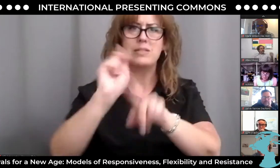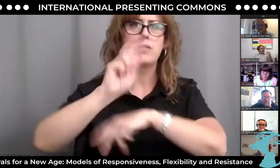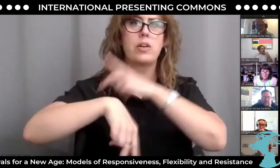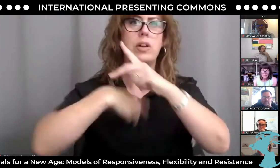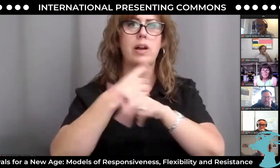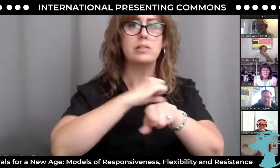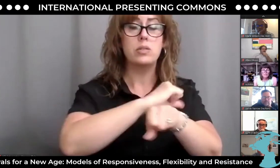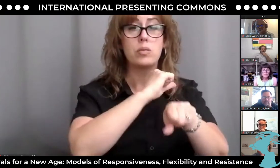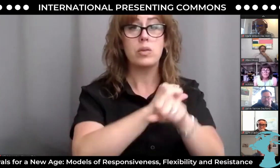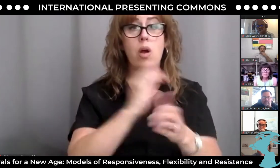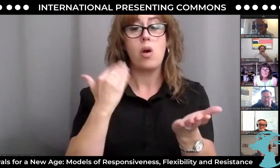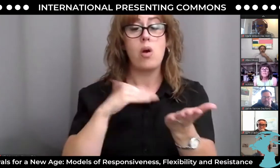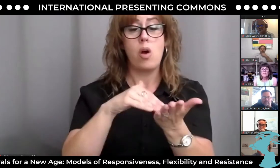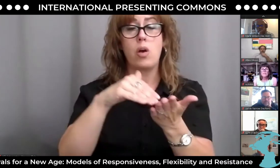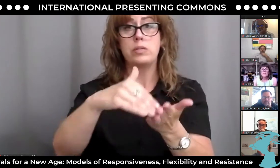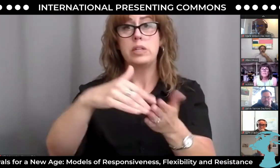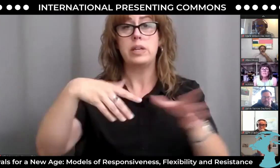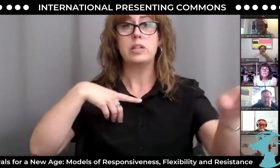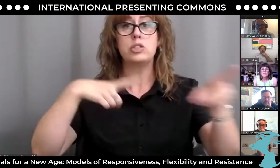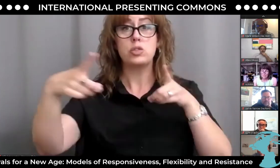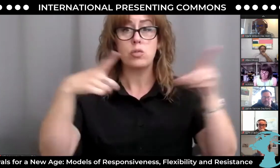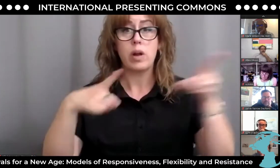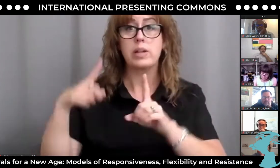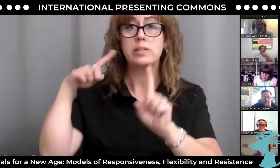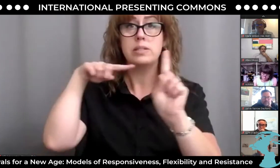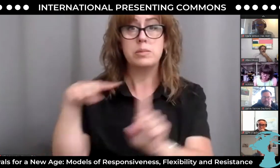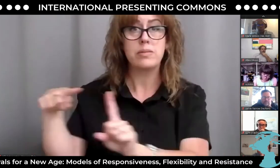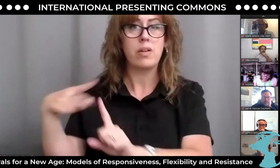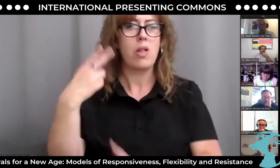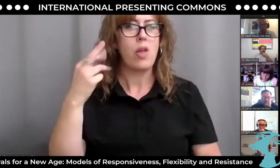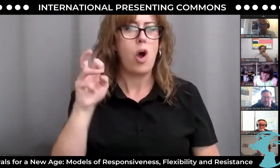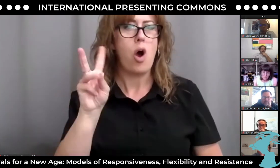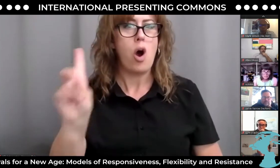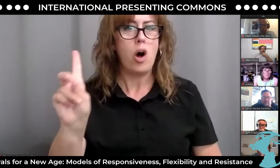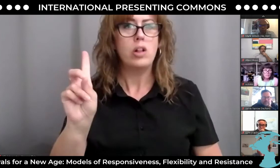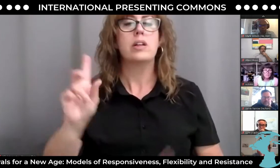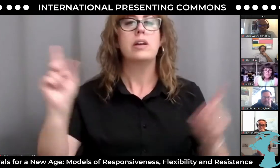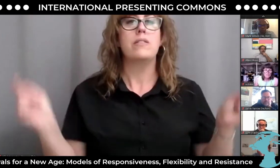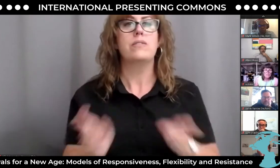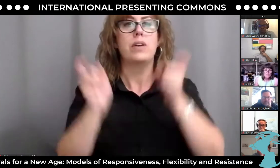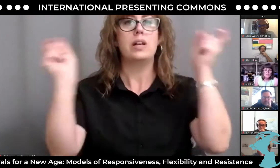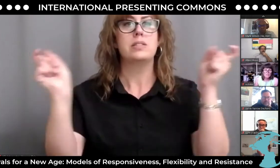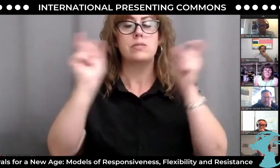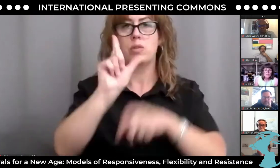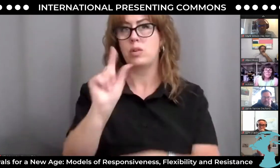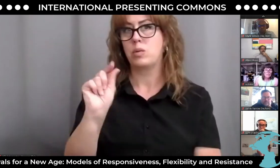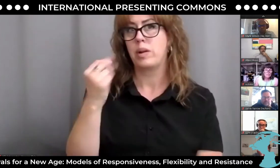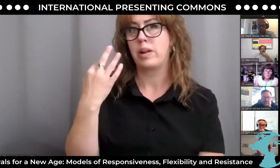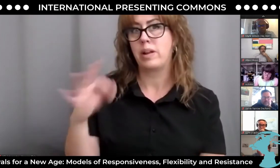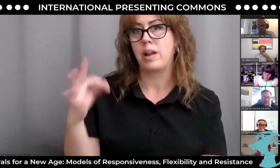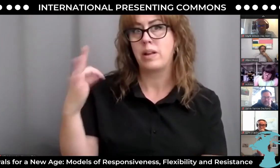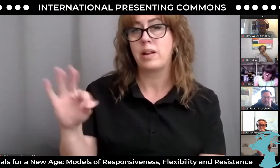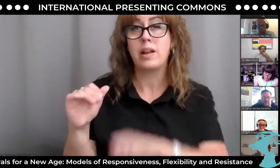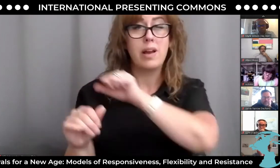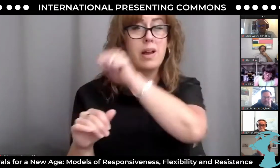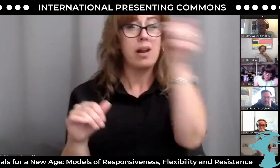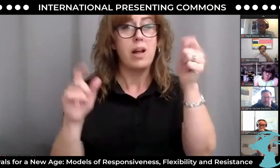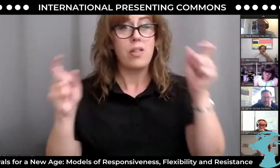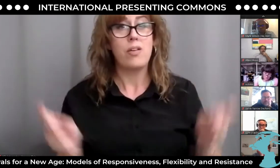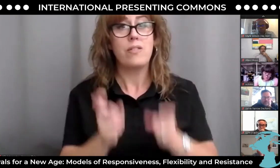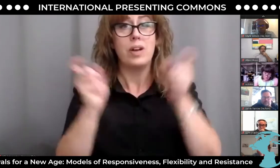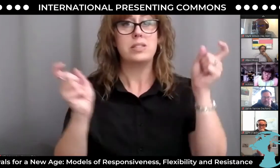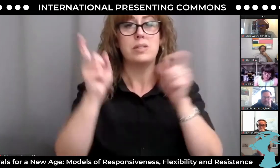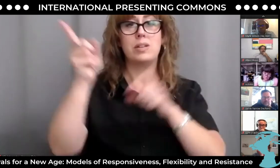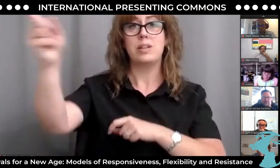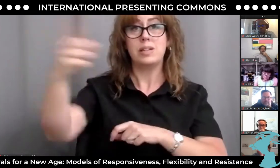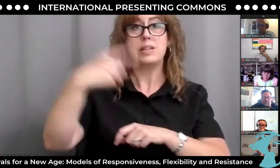directed festivals, including the Holland Festival in 2019 and the amazing Connection Kin Festival in Kinshasa. He serves as an advocate,